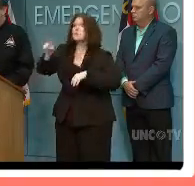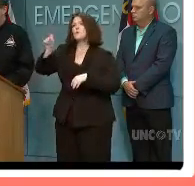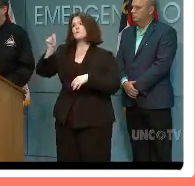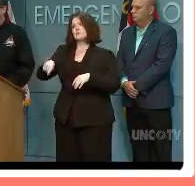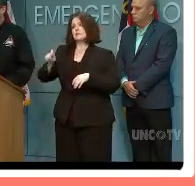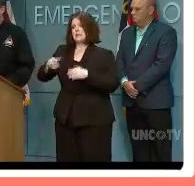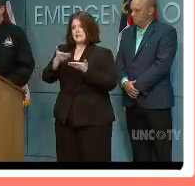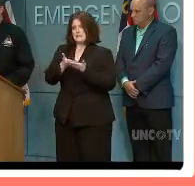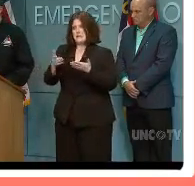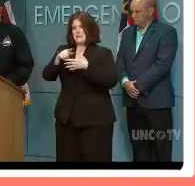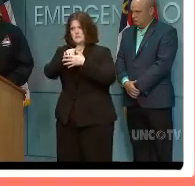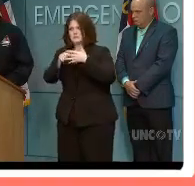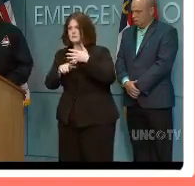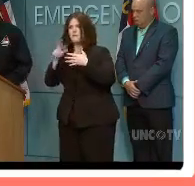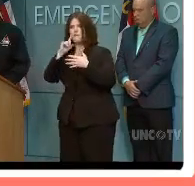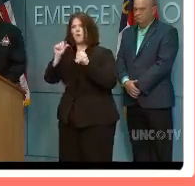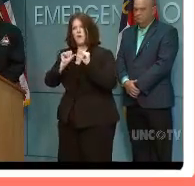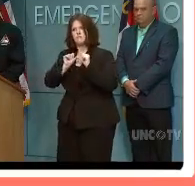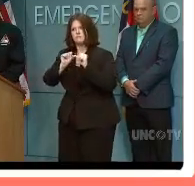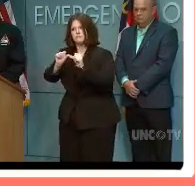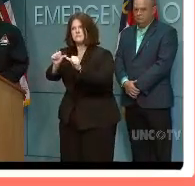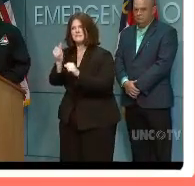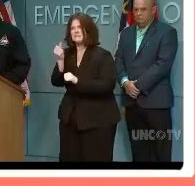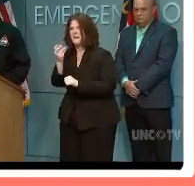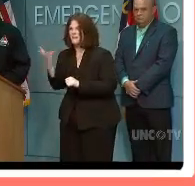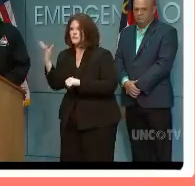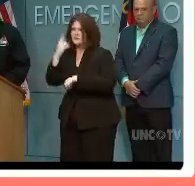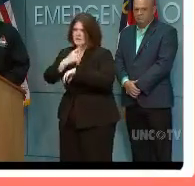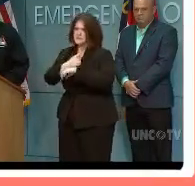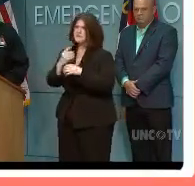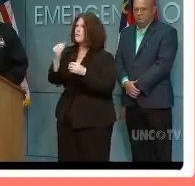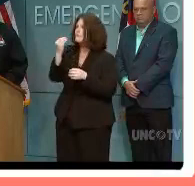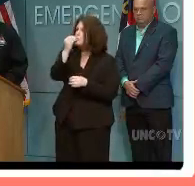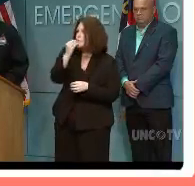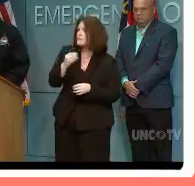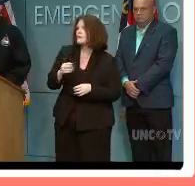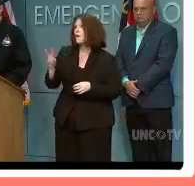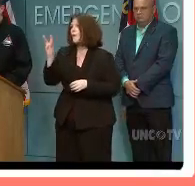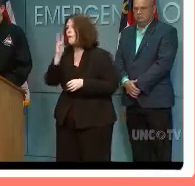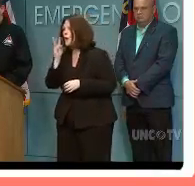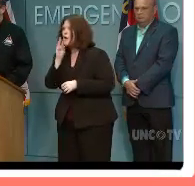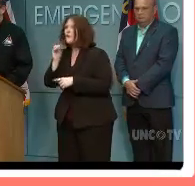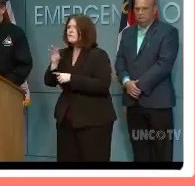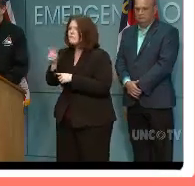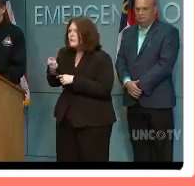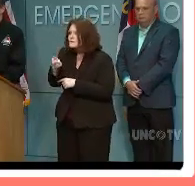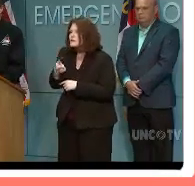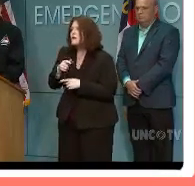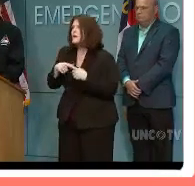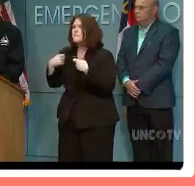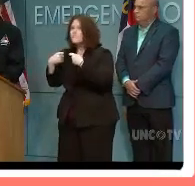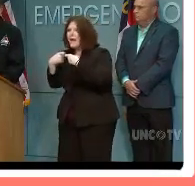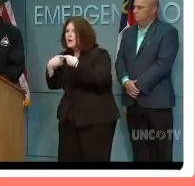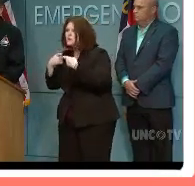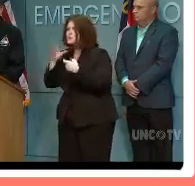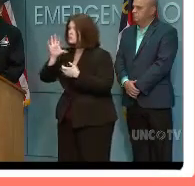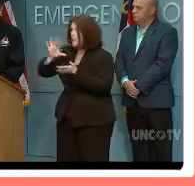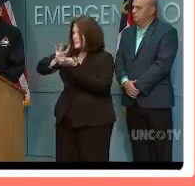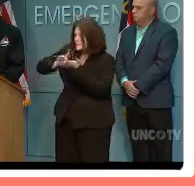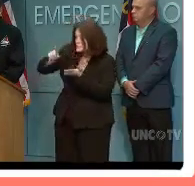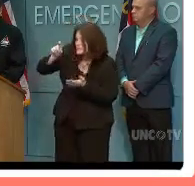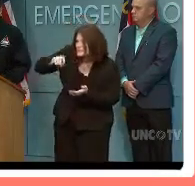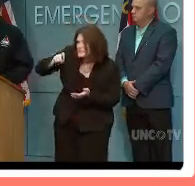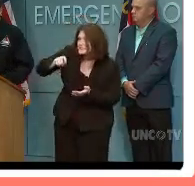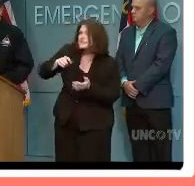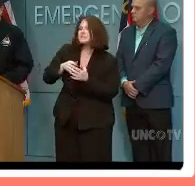enough supplies for several days, including food, water, flashlights, batteries, needed